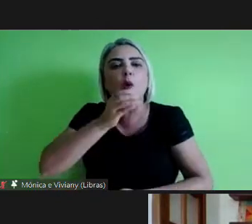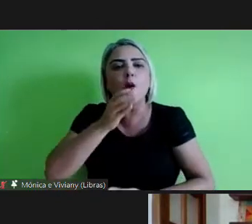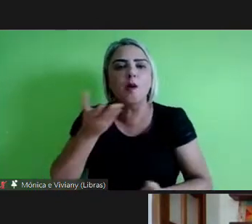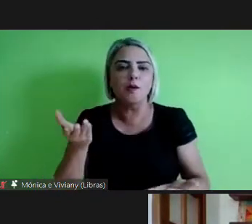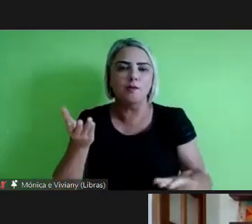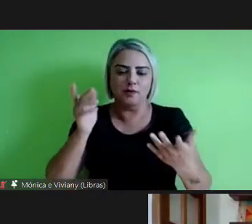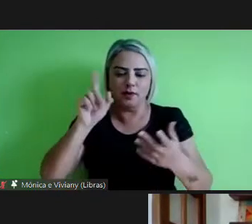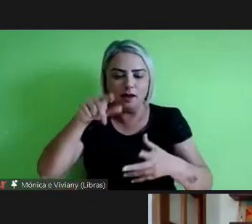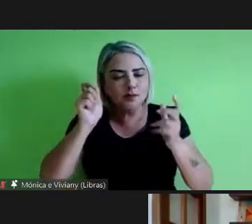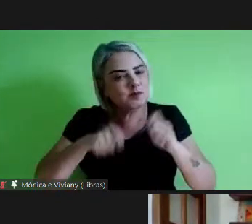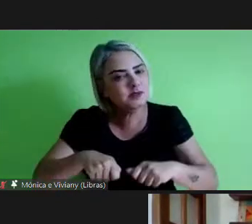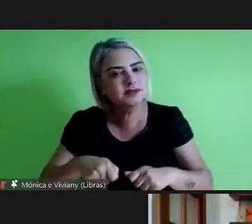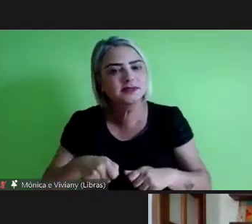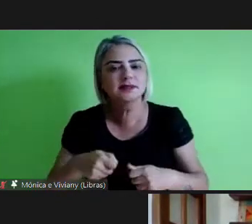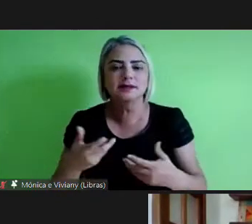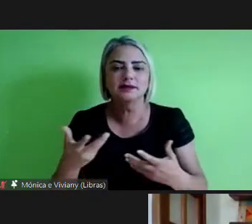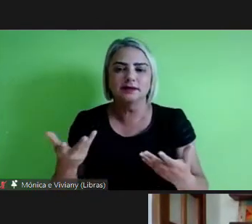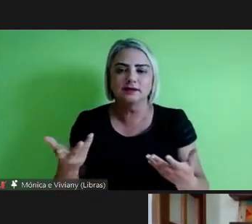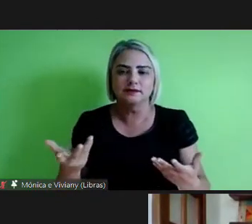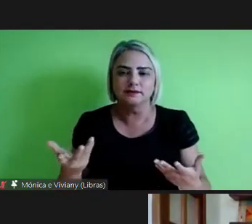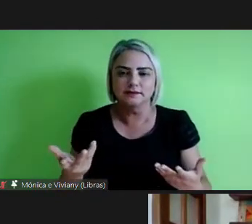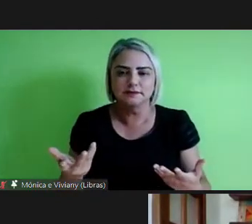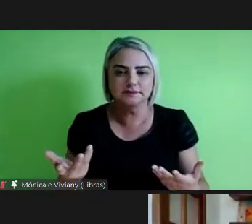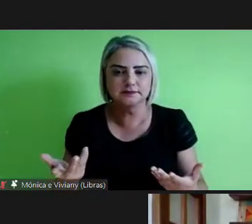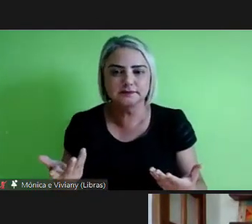these cups. It's possible